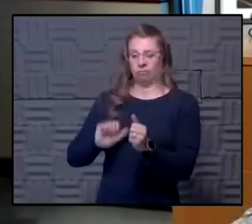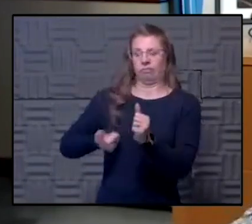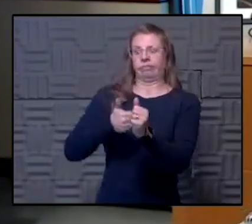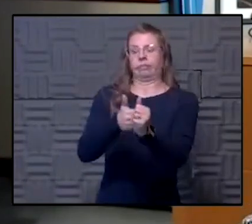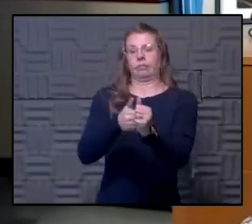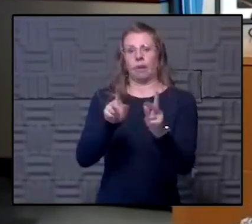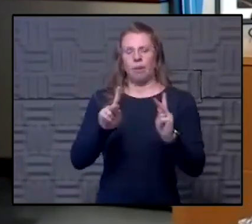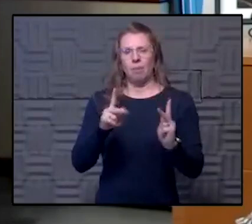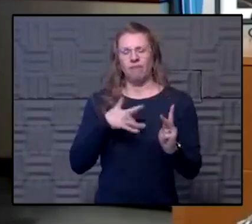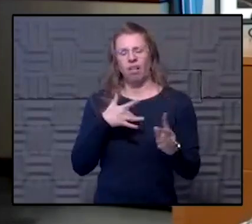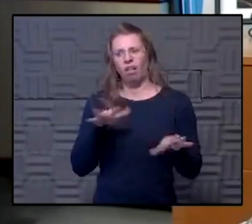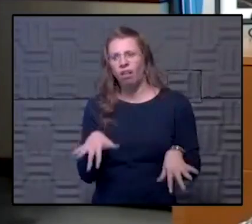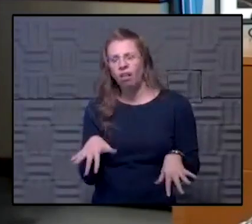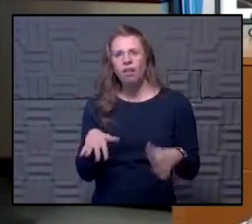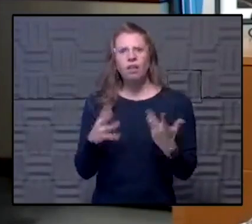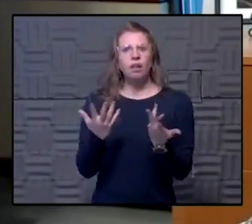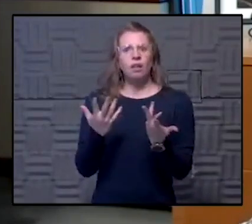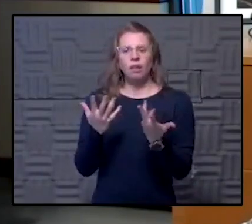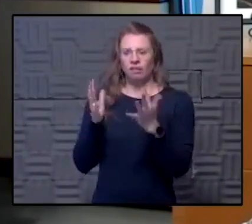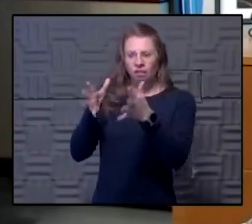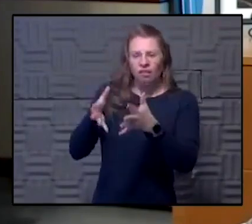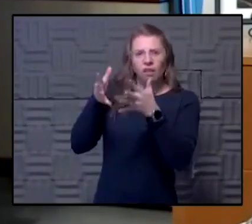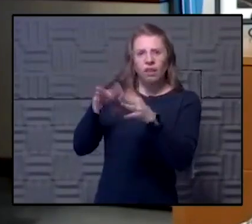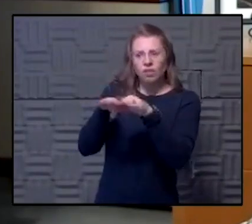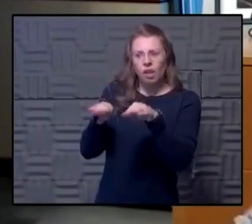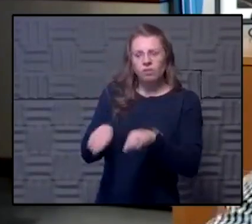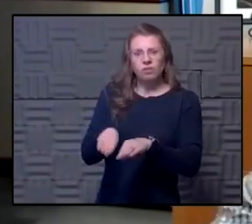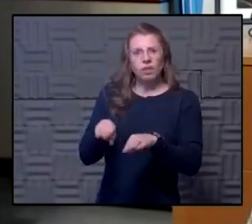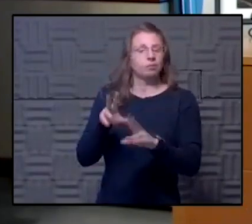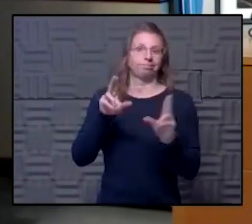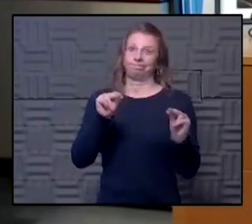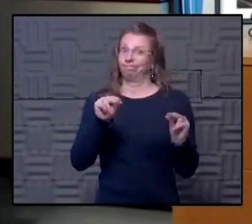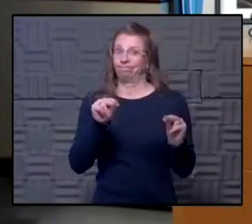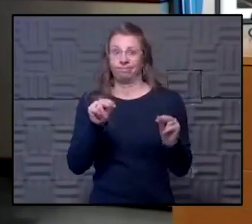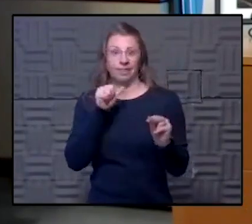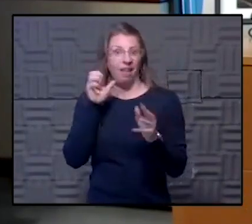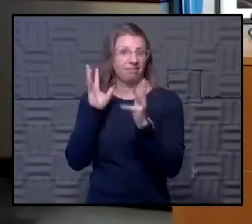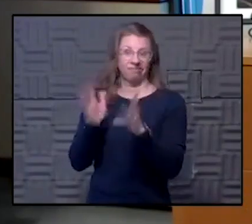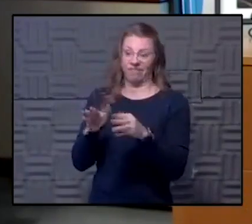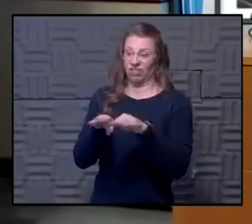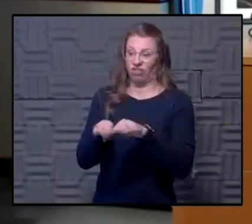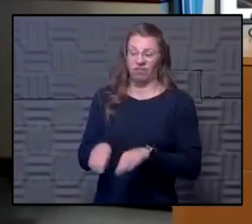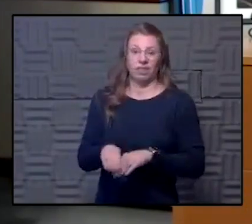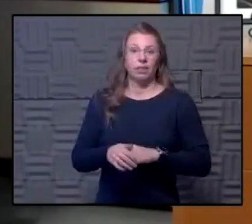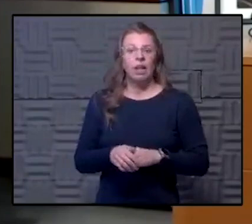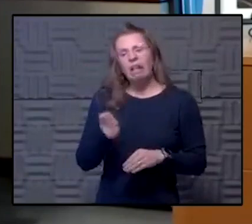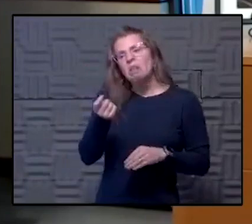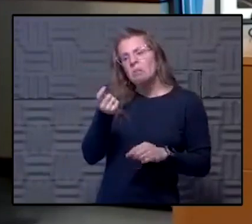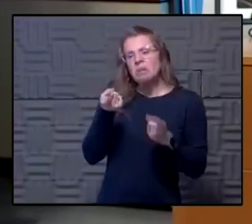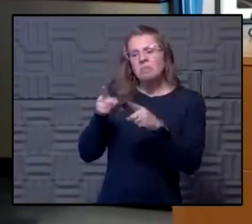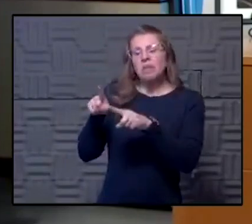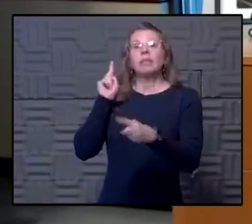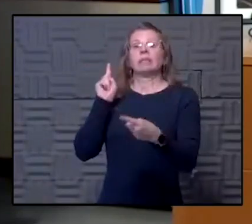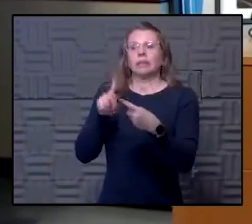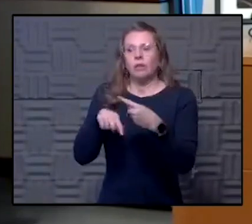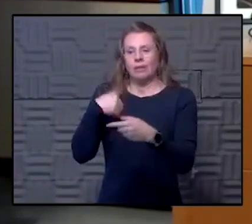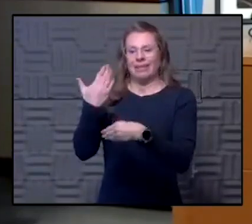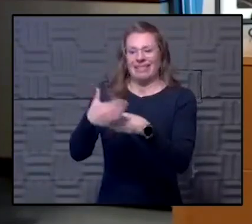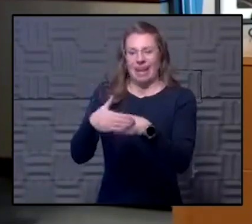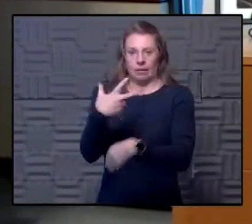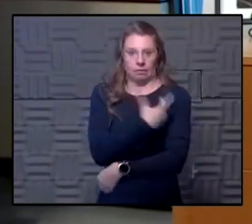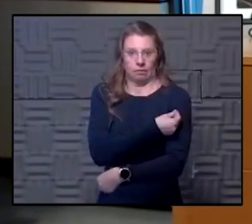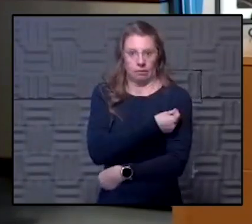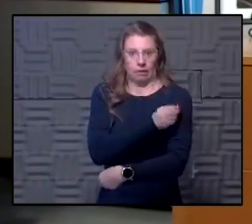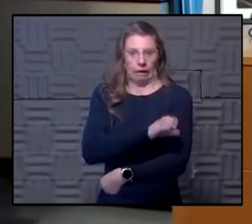people to say, where's the rest of that? Is it sitting on shelves? And the answer is no, the vaccine is not sitting on shelves. There's a little bit of that until their next